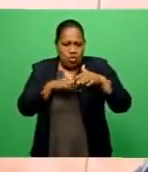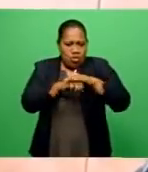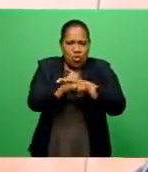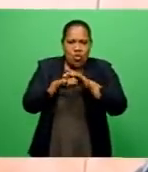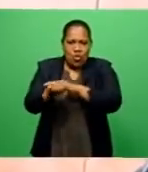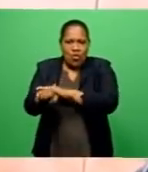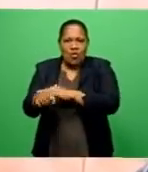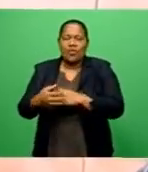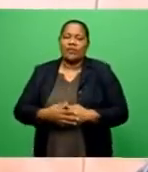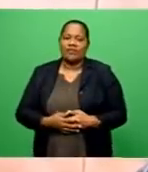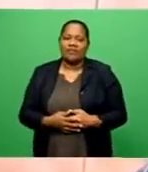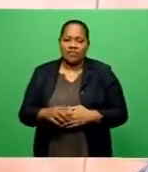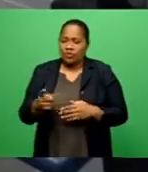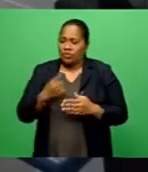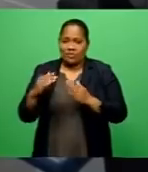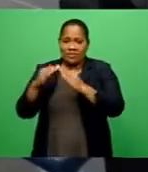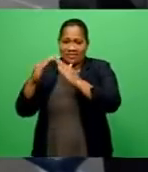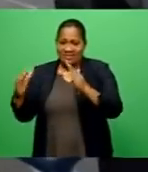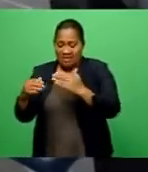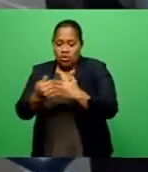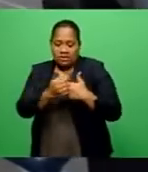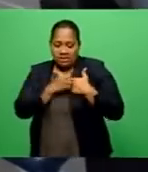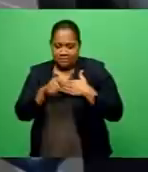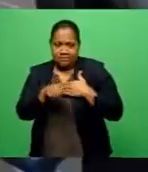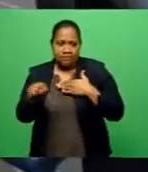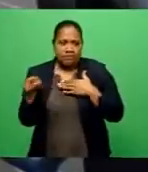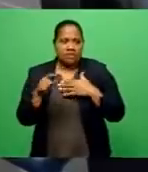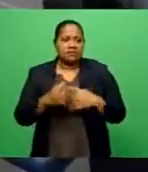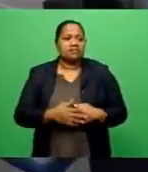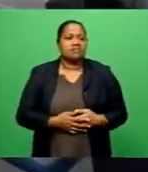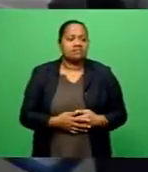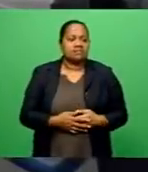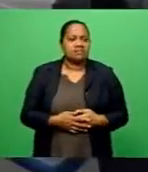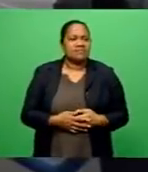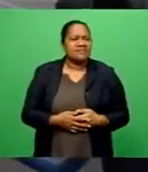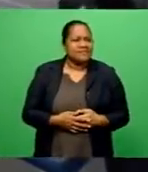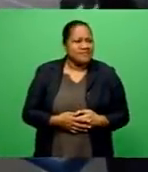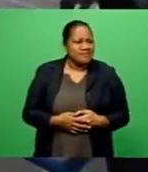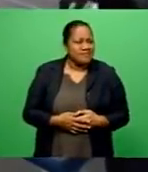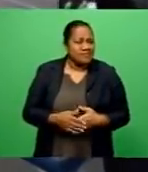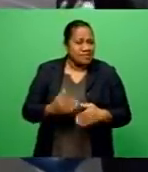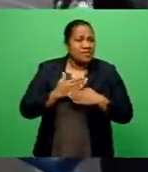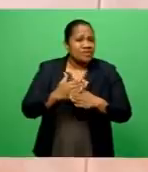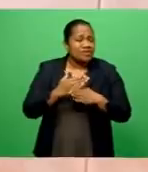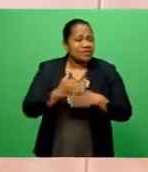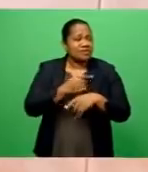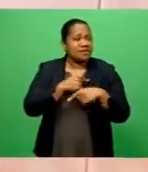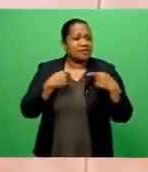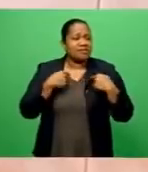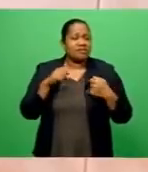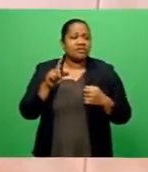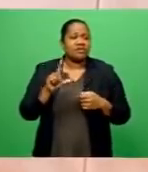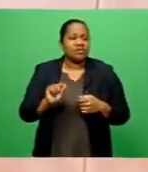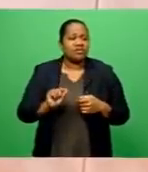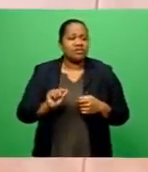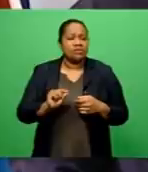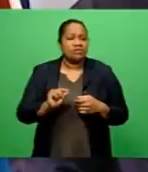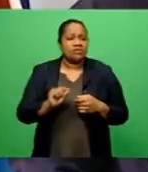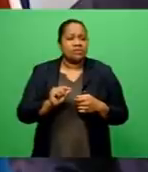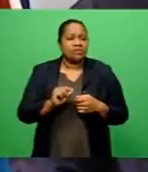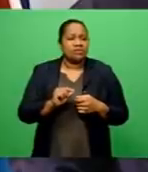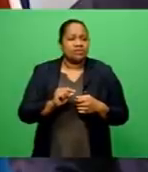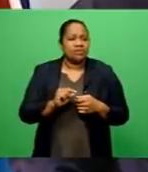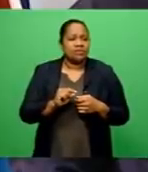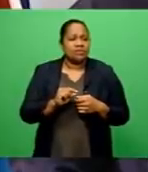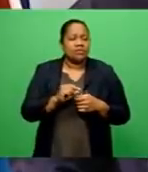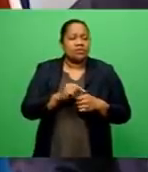that are out there at the evacuation center, apart from the routine operations that we do and the general monitoring of the situation.